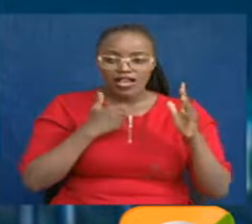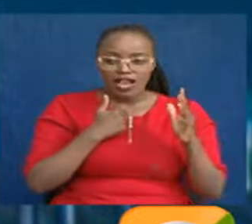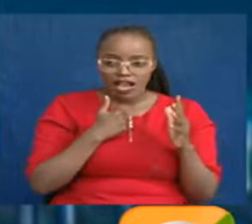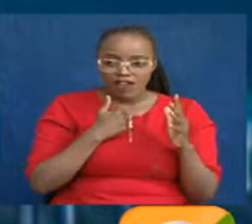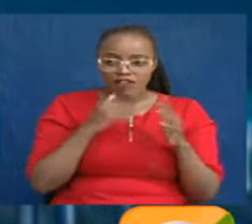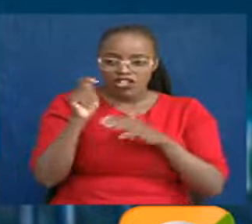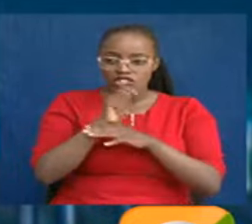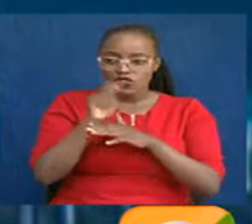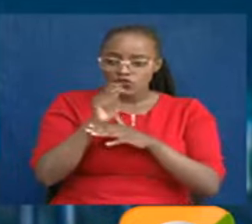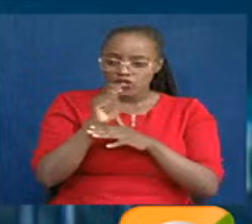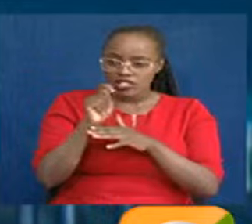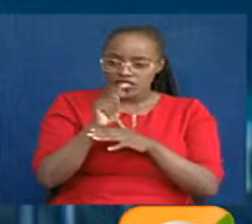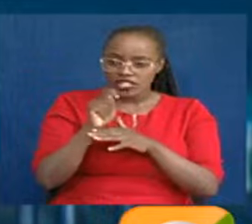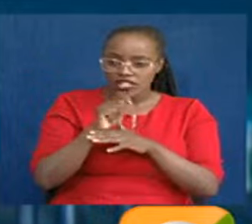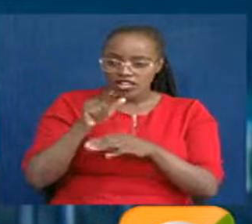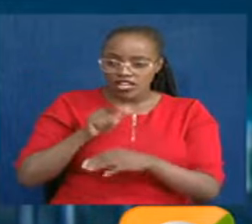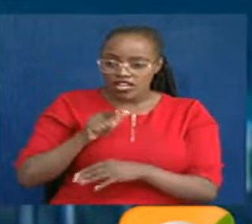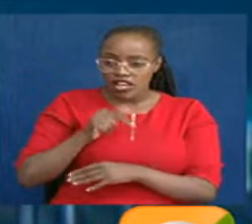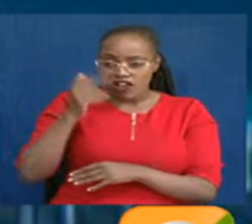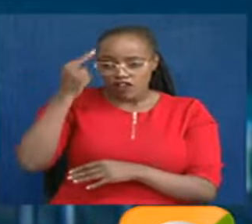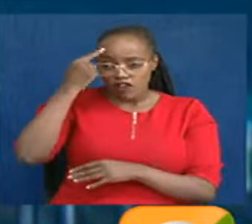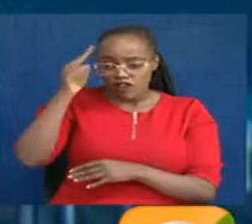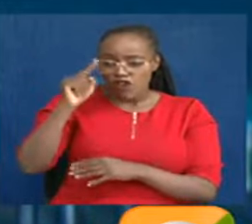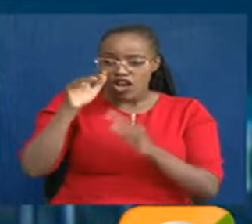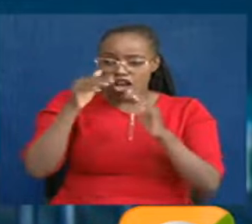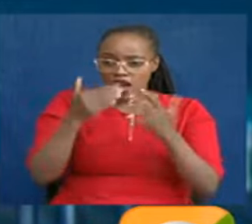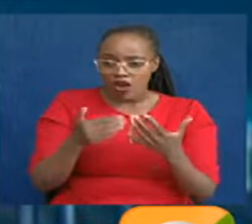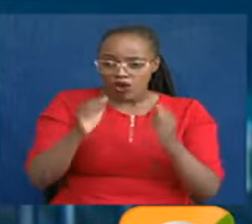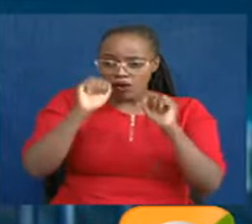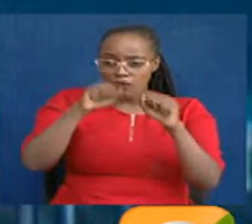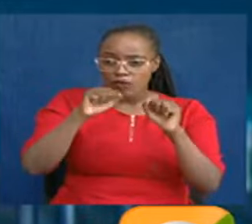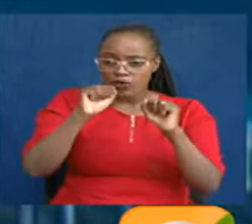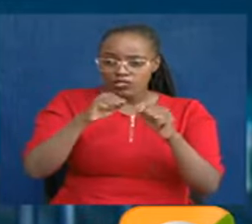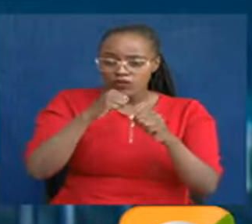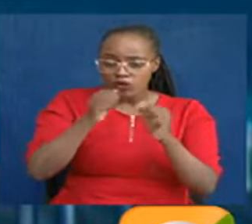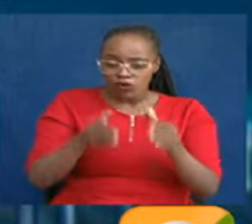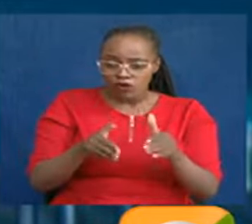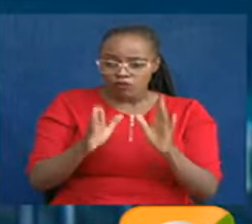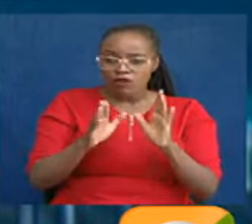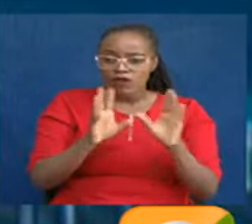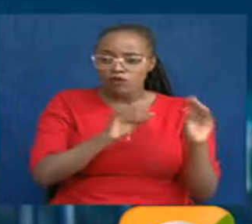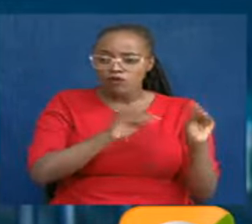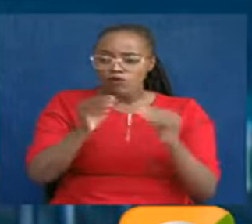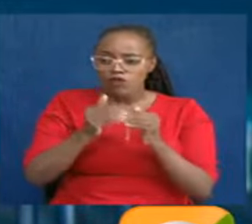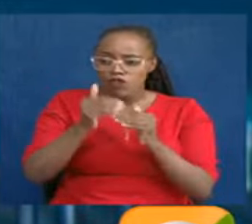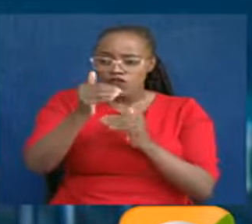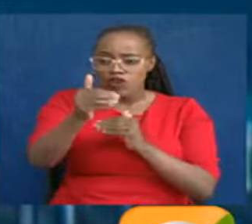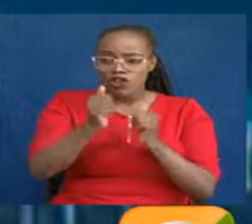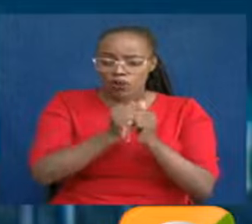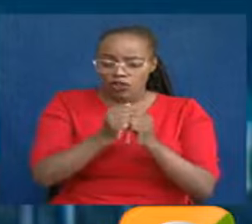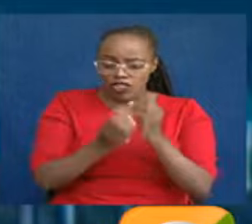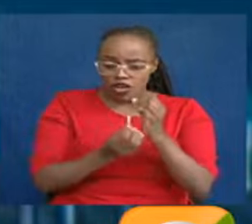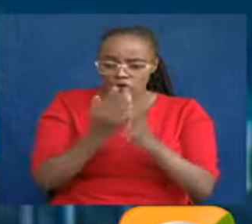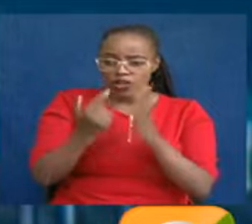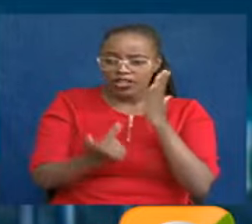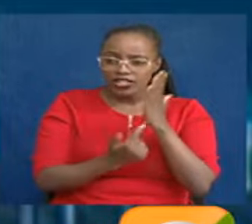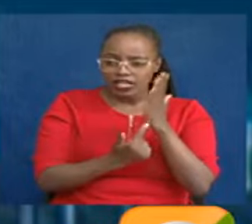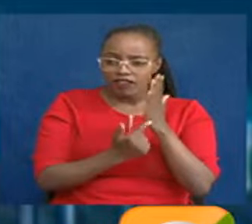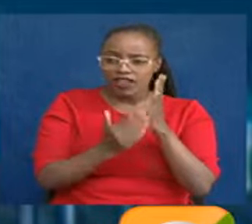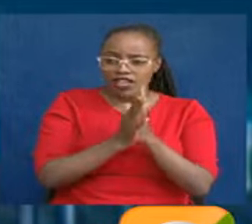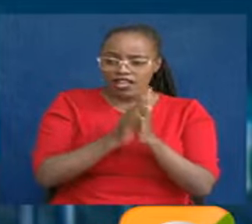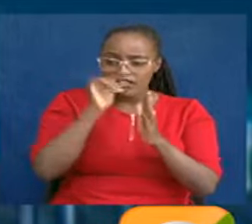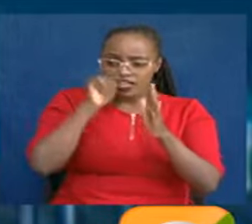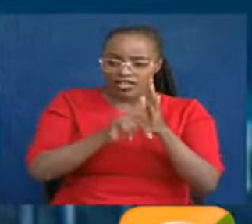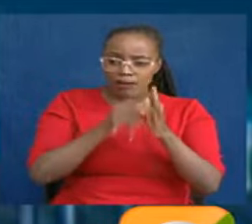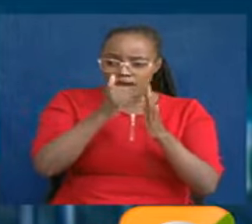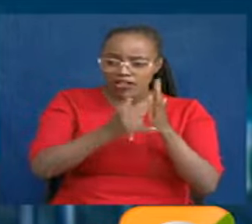training the youth for a coming how the career path can be moved forward with the drone tech, right? In a different industry,